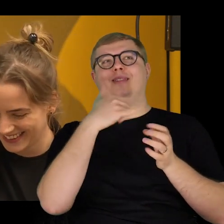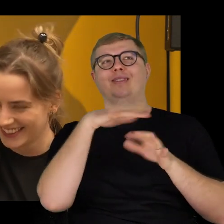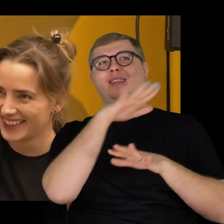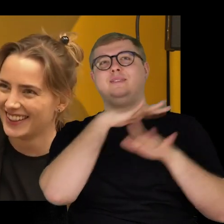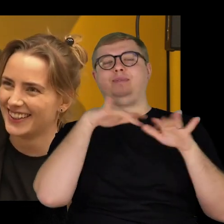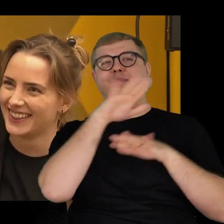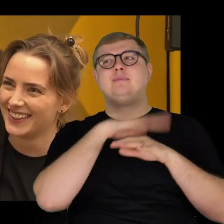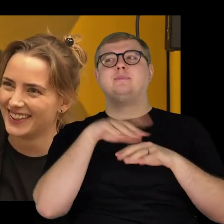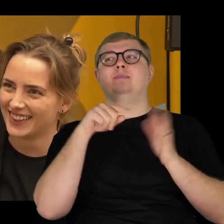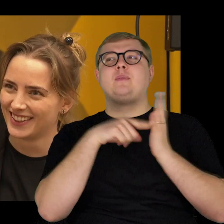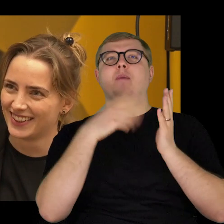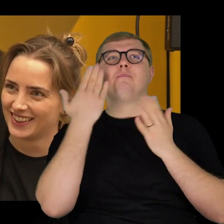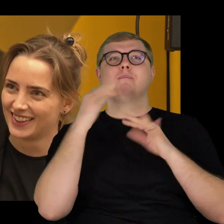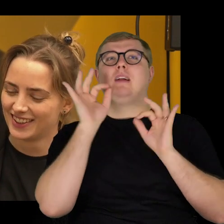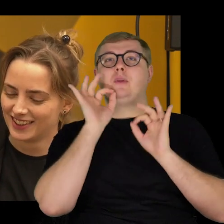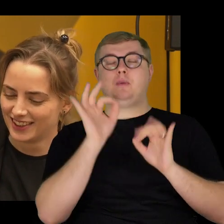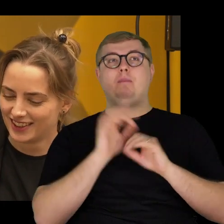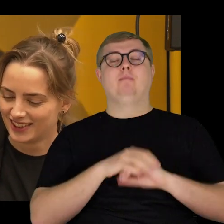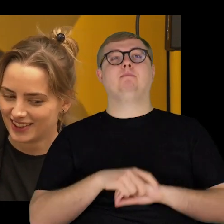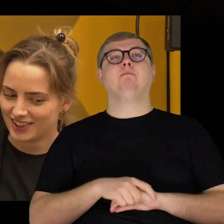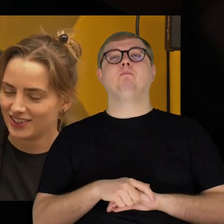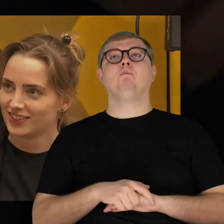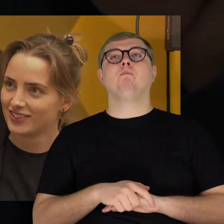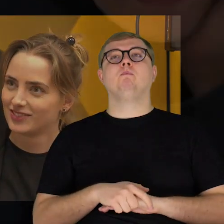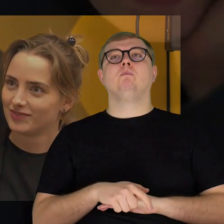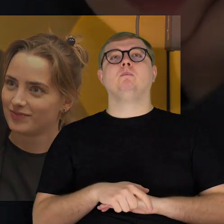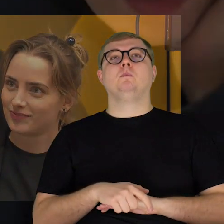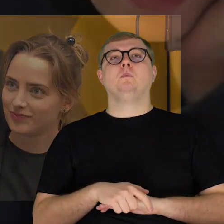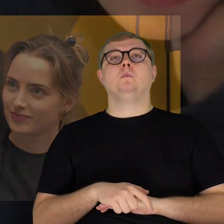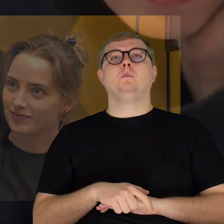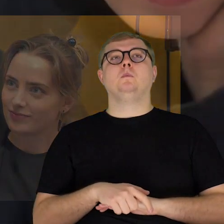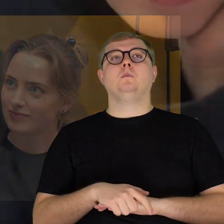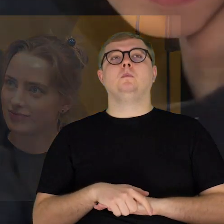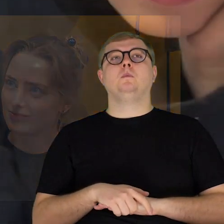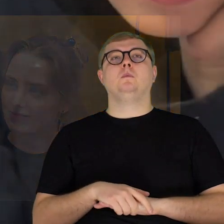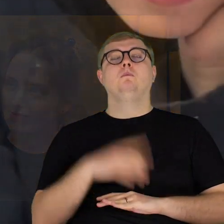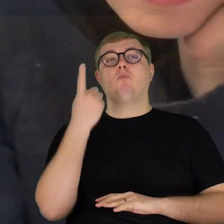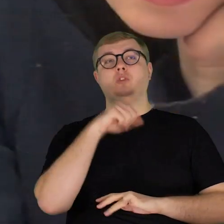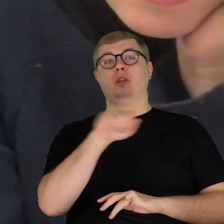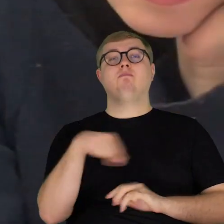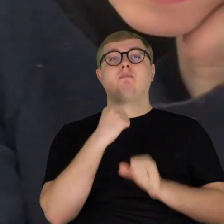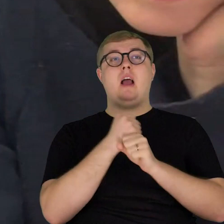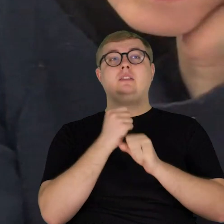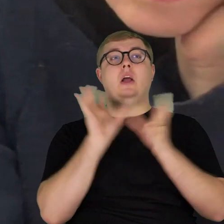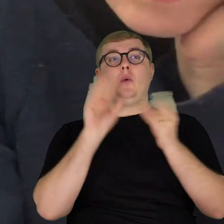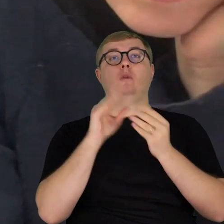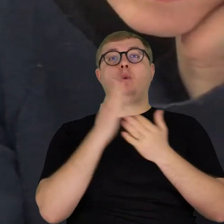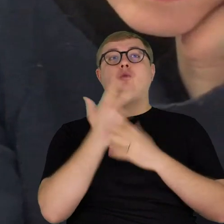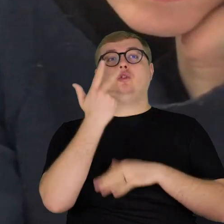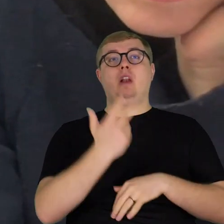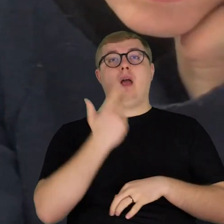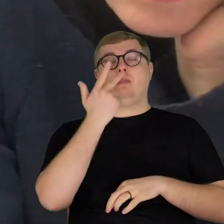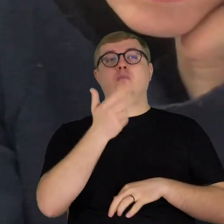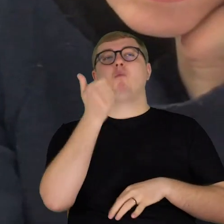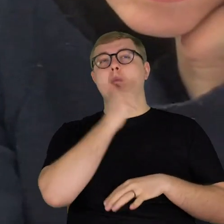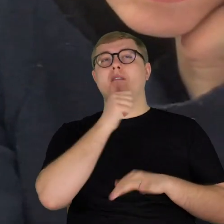it's a really good question, and one that we spent about 3 years trying to work on. We